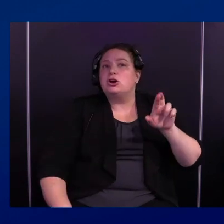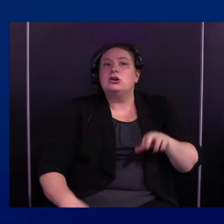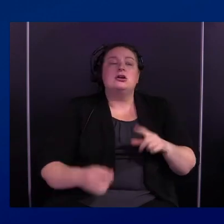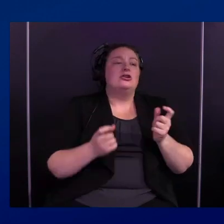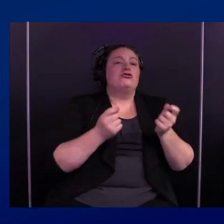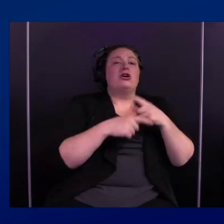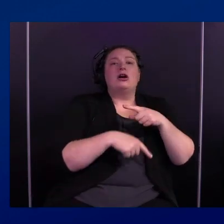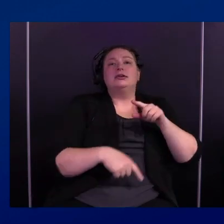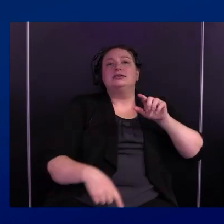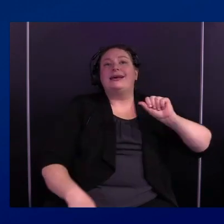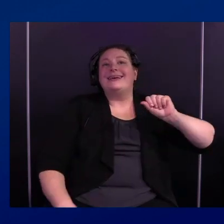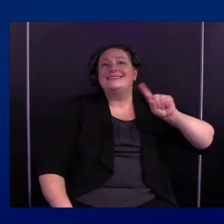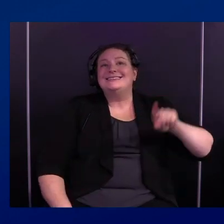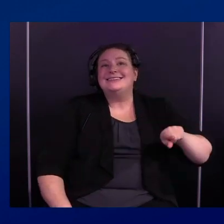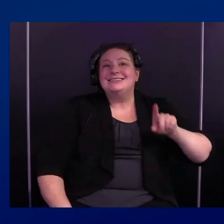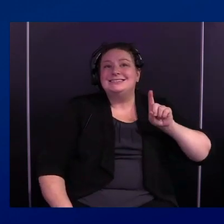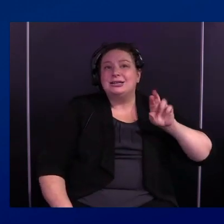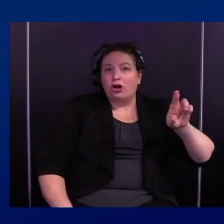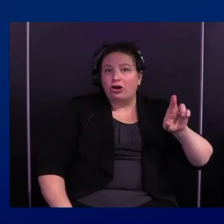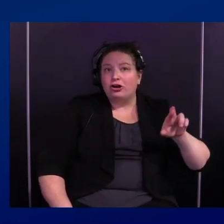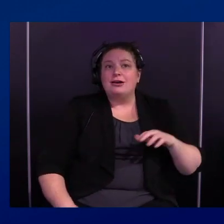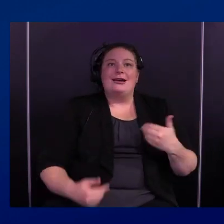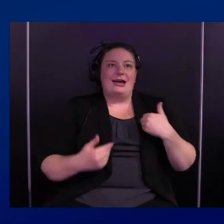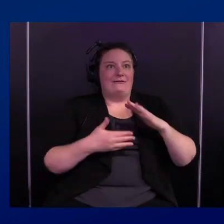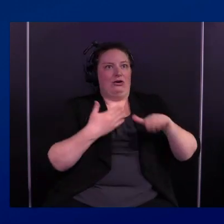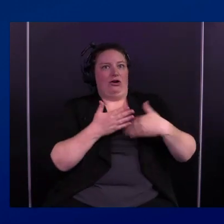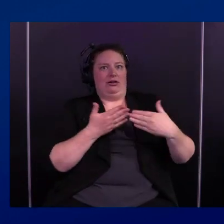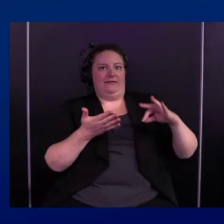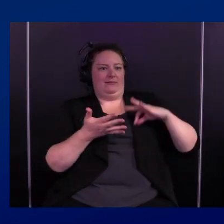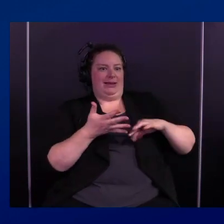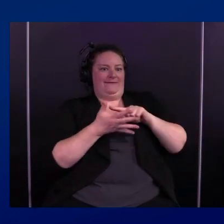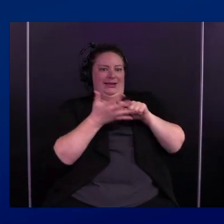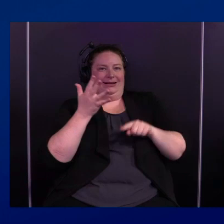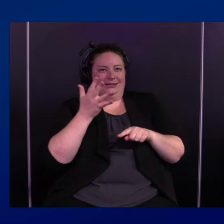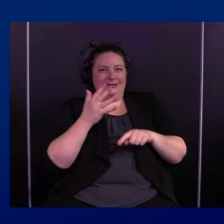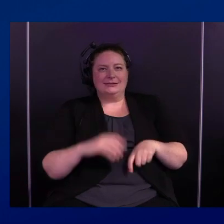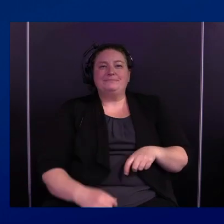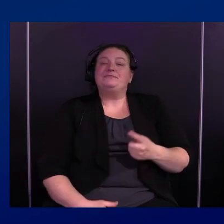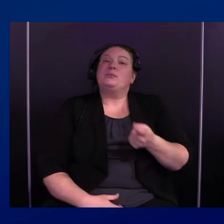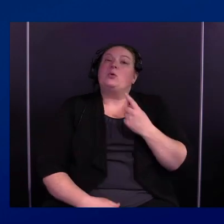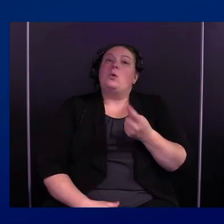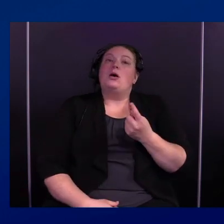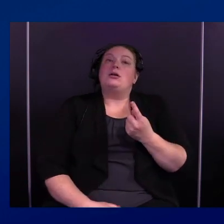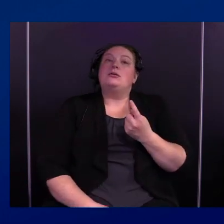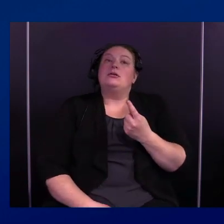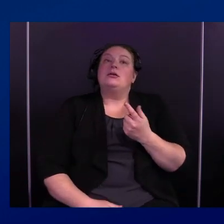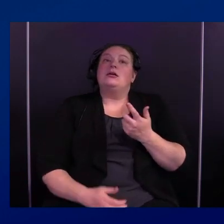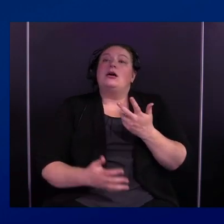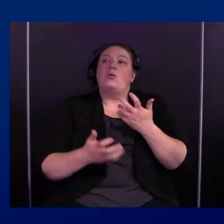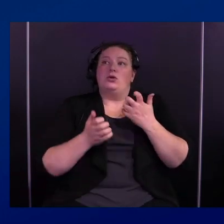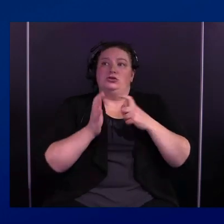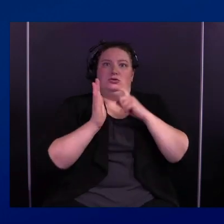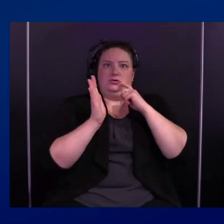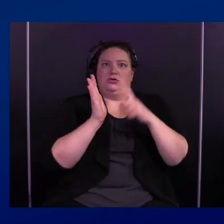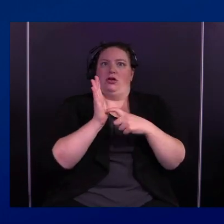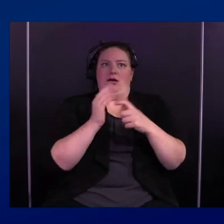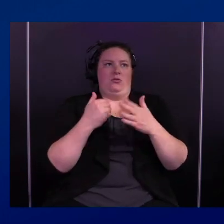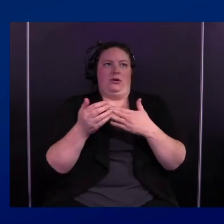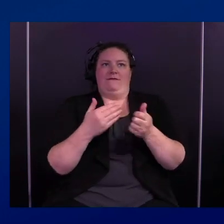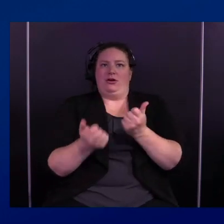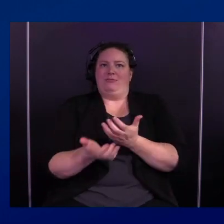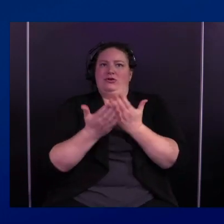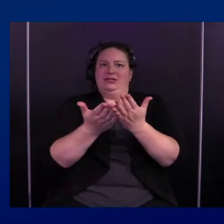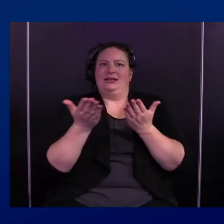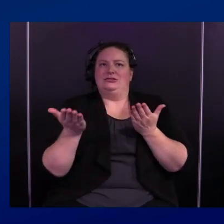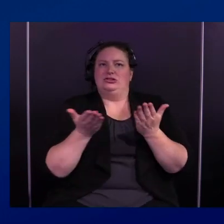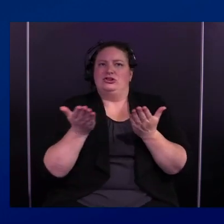DR. And get all of these benefits. And the one thing I would call out whenever I present our service